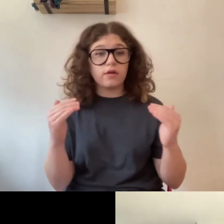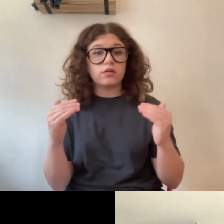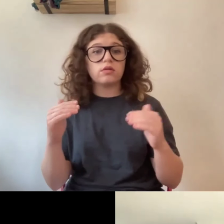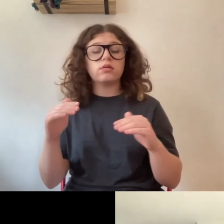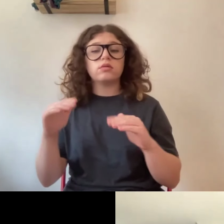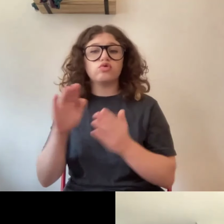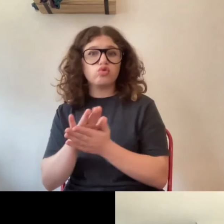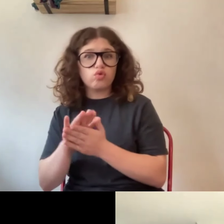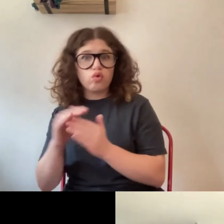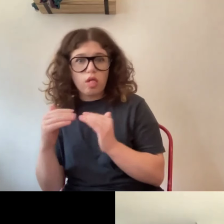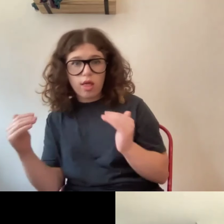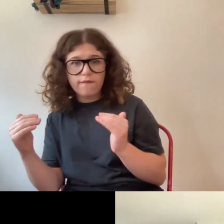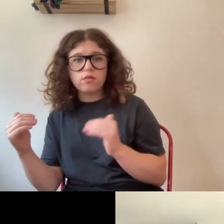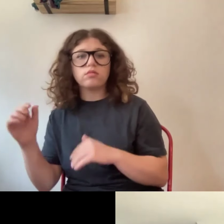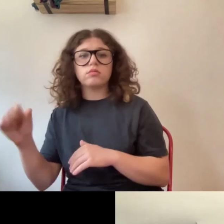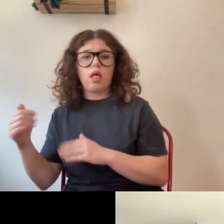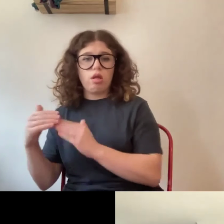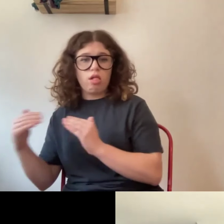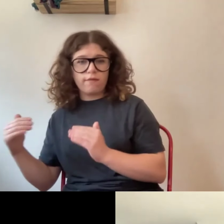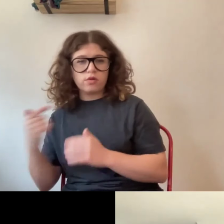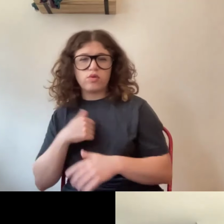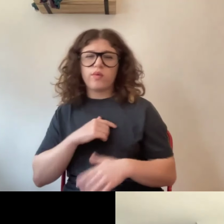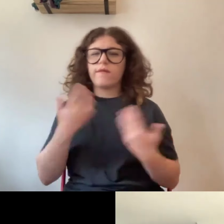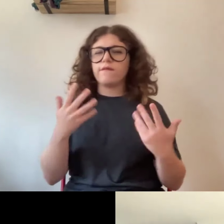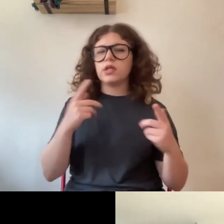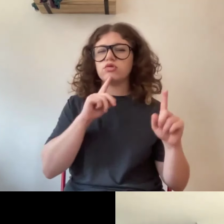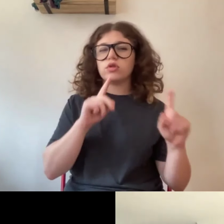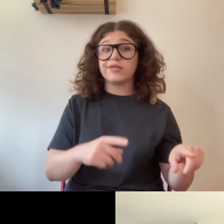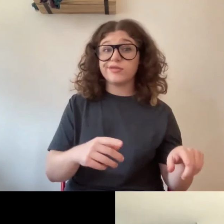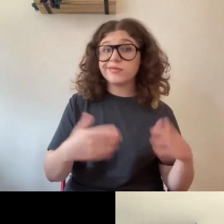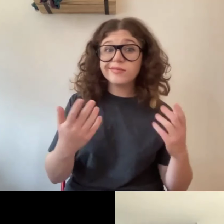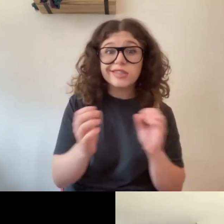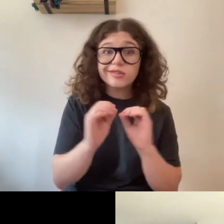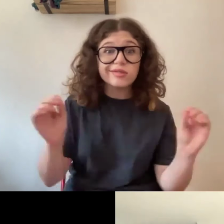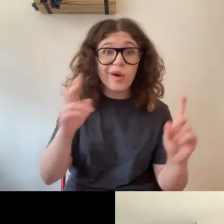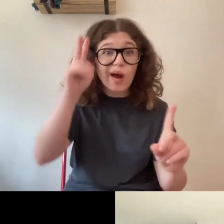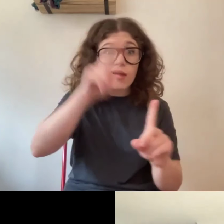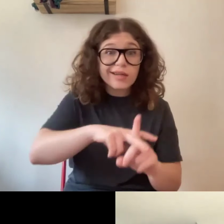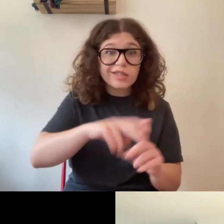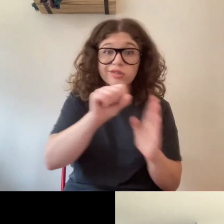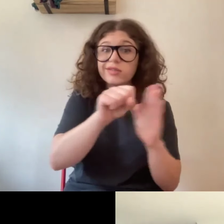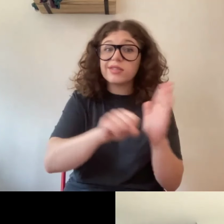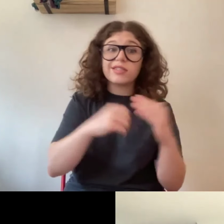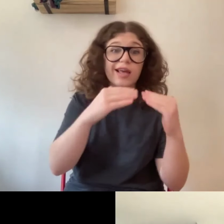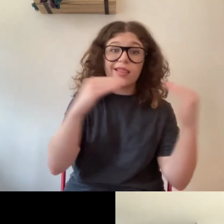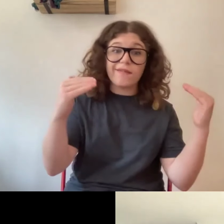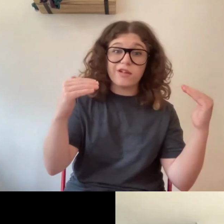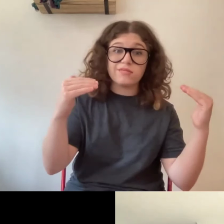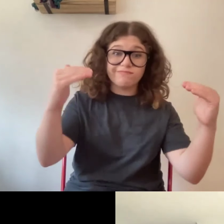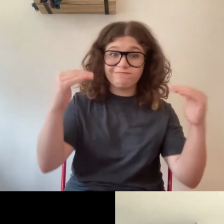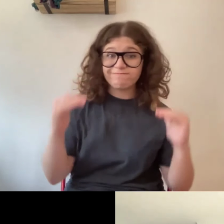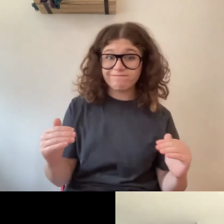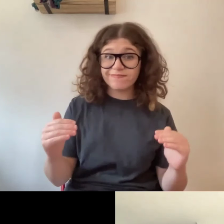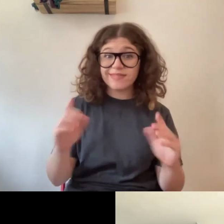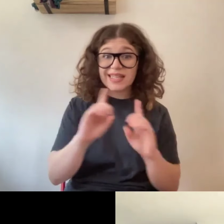did answer this. There is no allocation at the state level. There is no allocation at